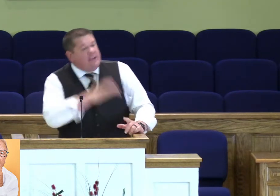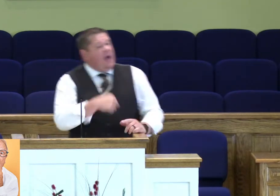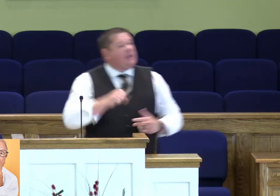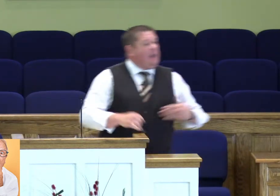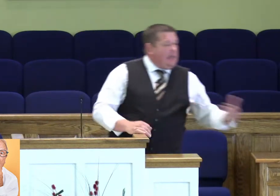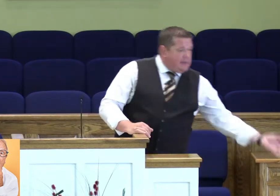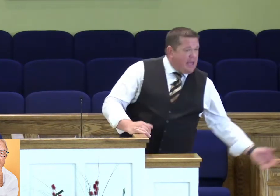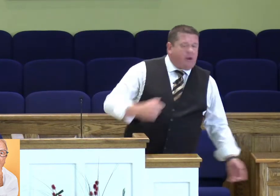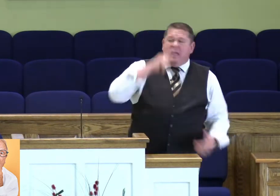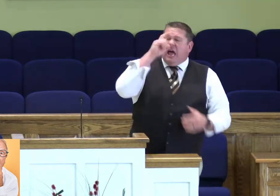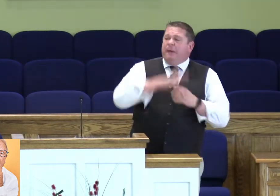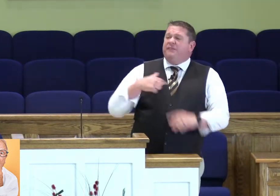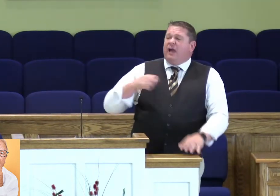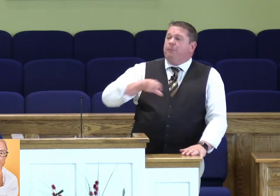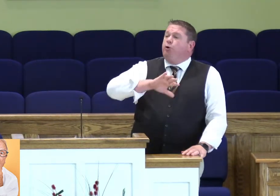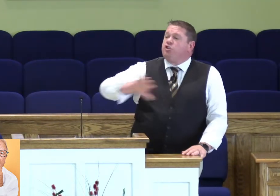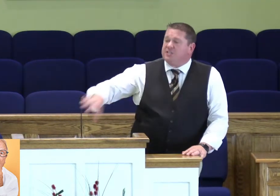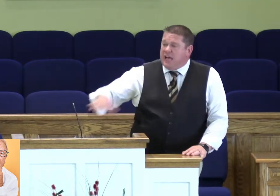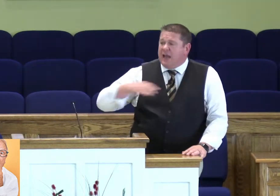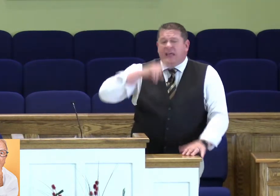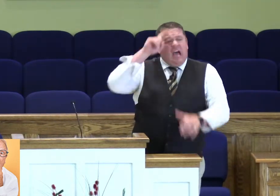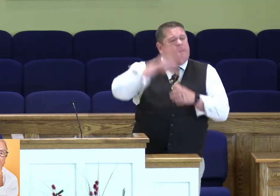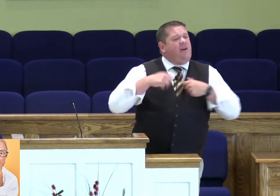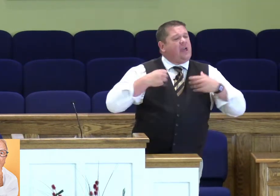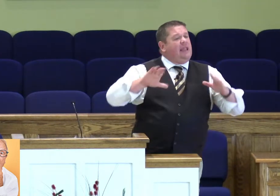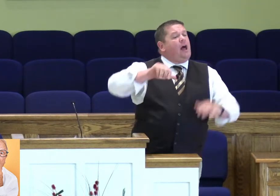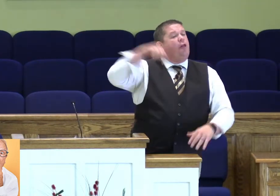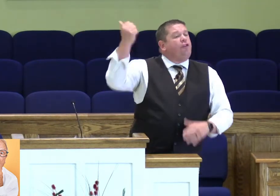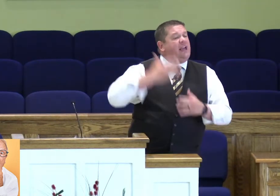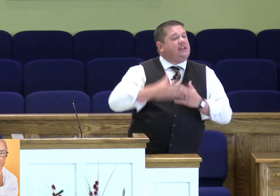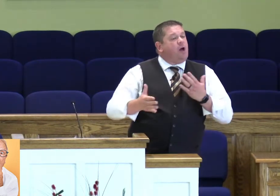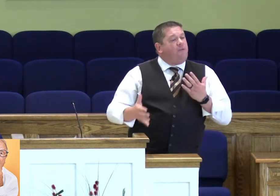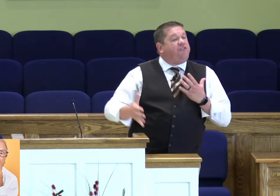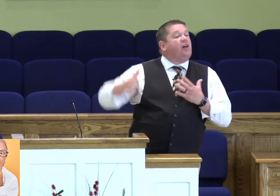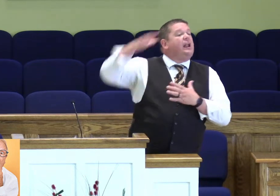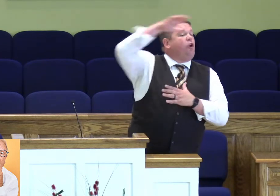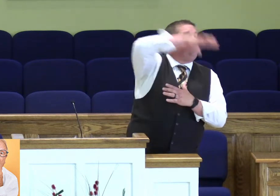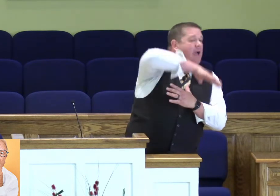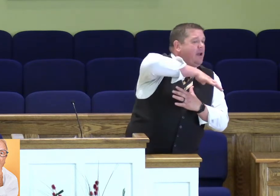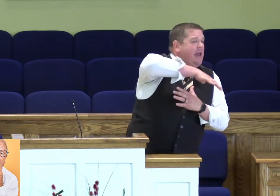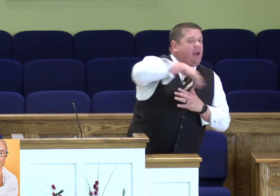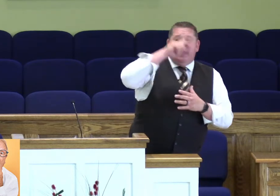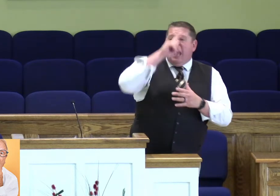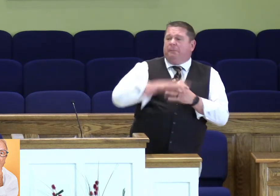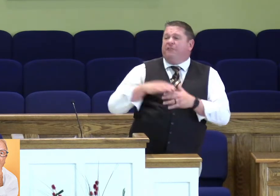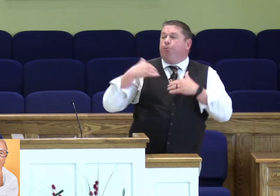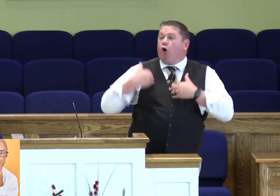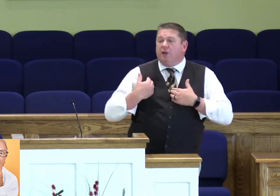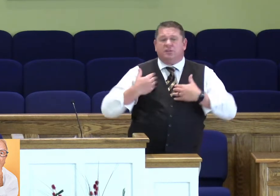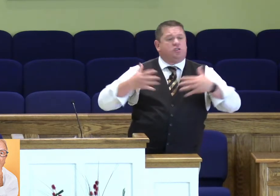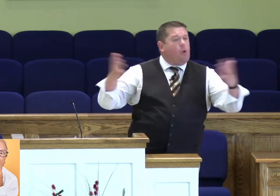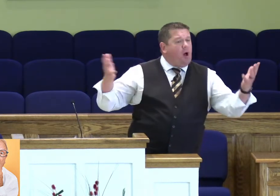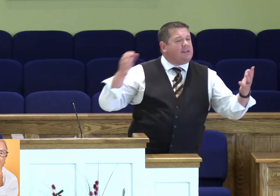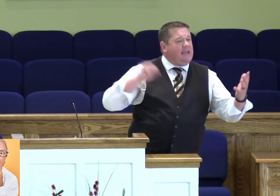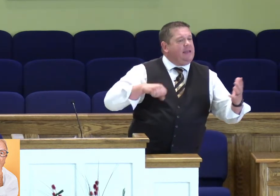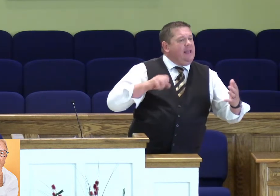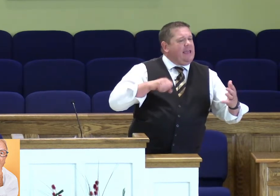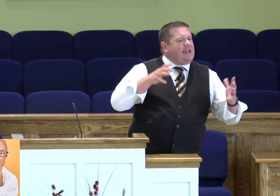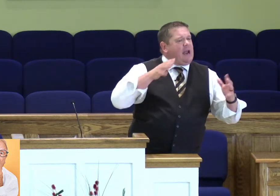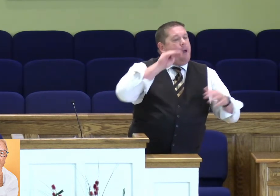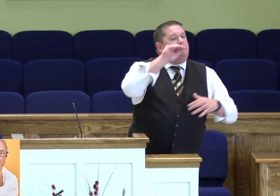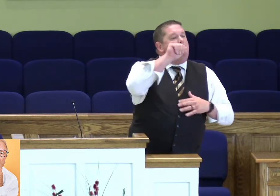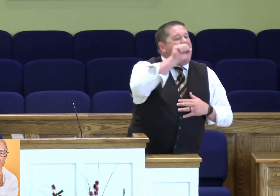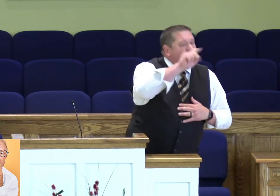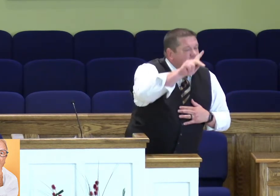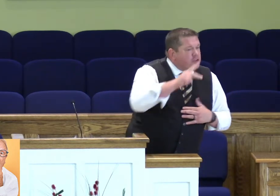But I believe I can lay it down. I believe I can push it aside. I believe I can let other things flood it or drown it out. I believe burdens and so on